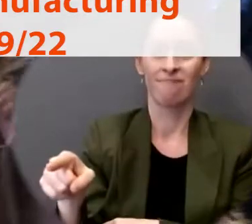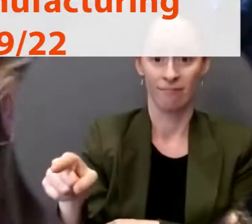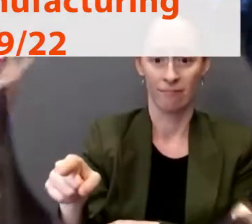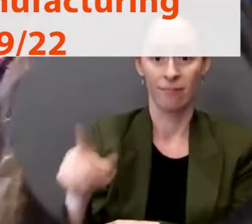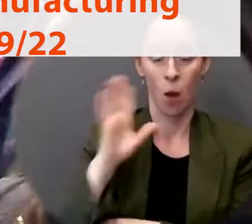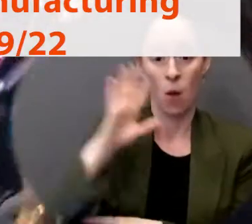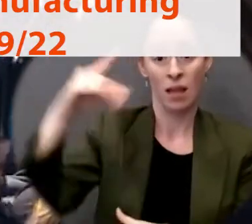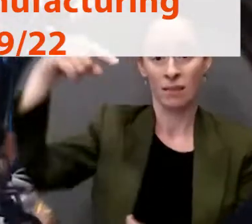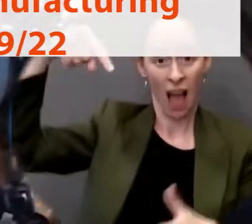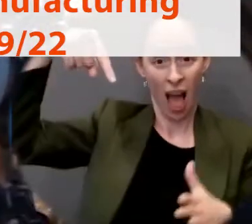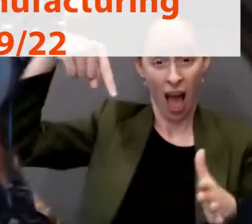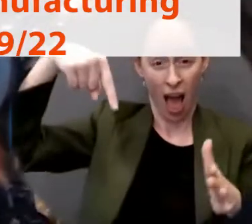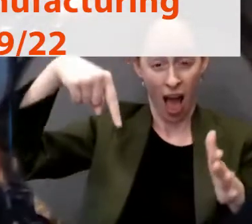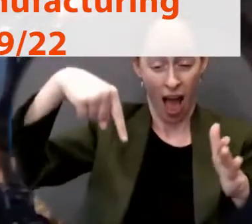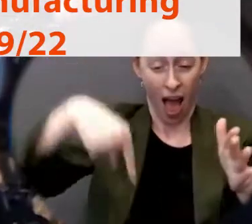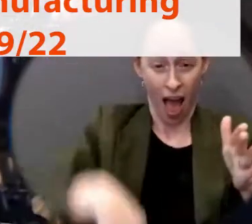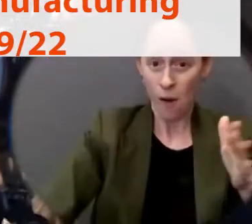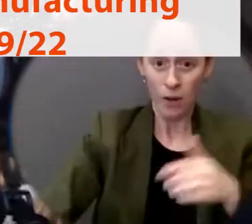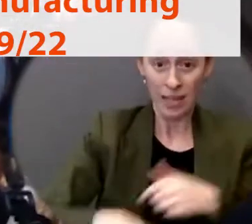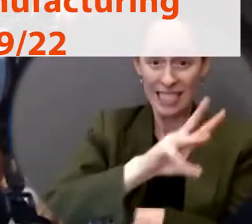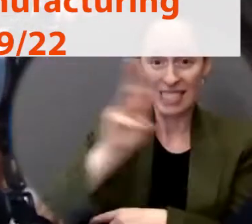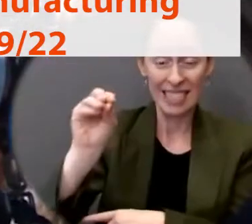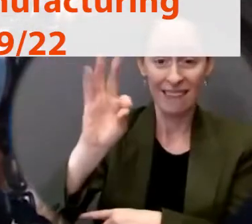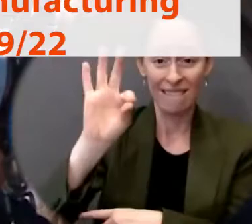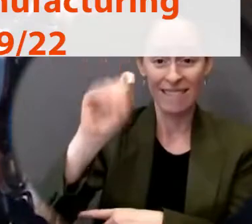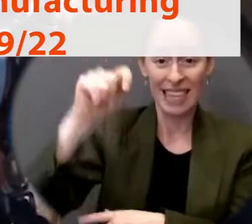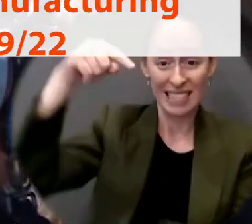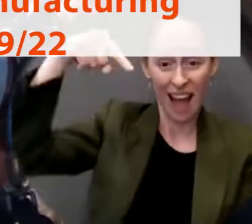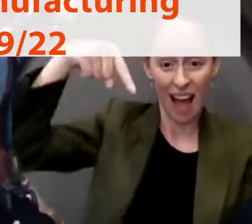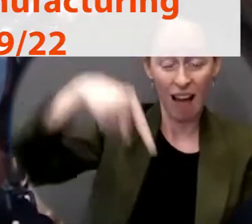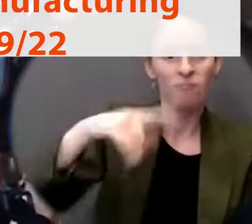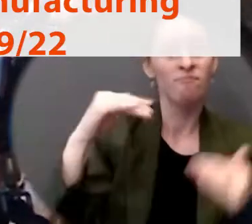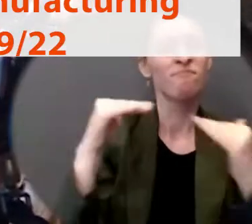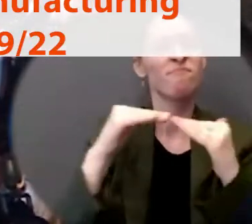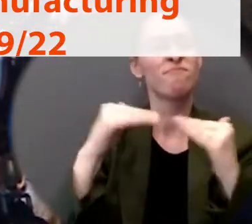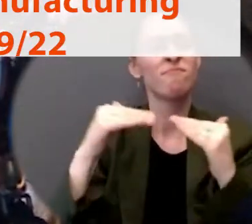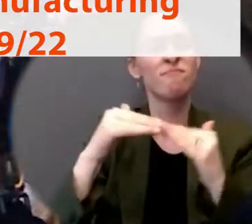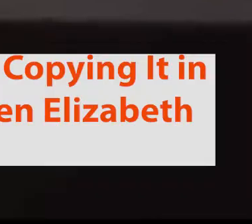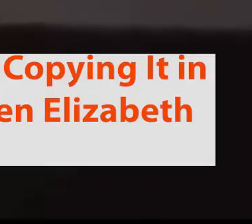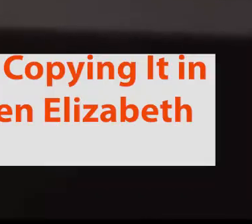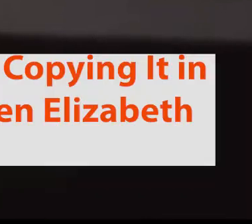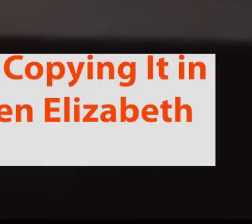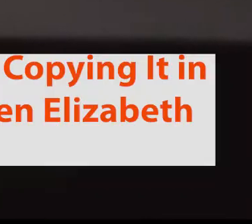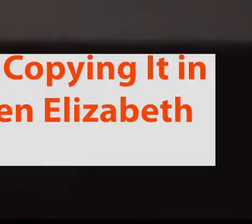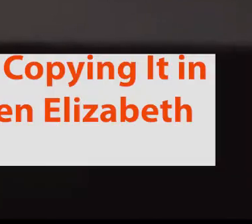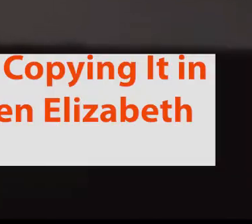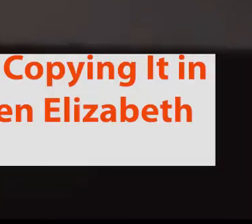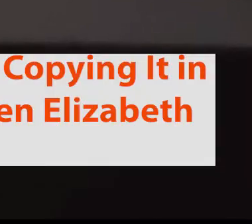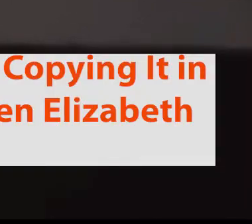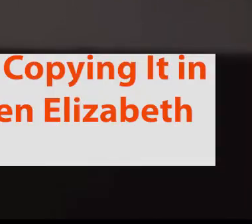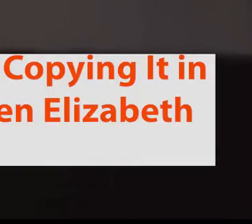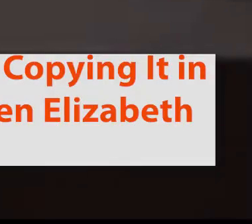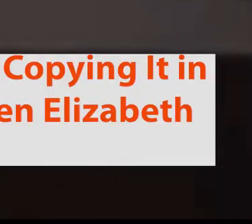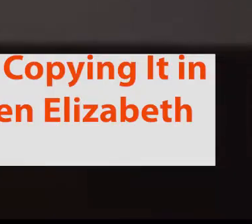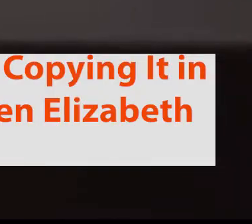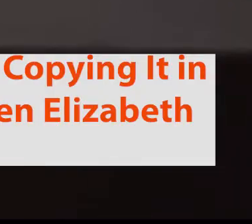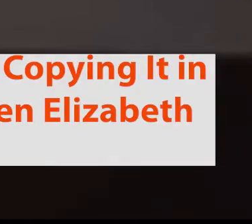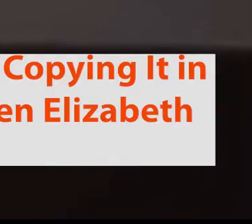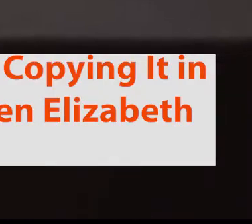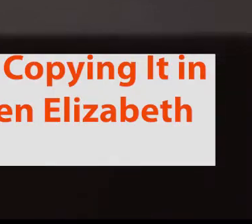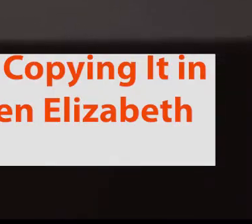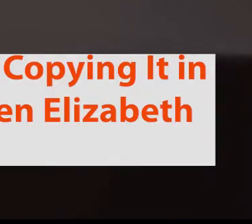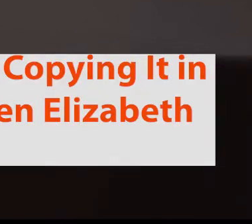down 60 feet, 10 football fields long. Am I able to write a